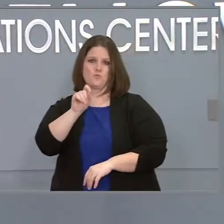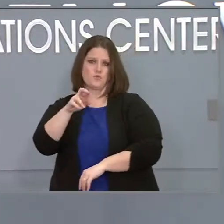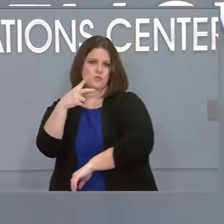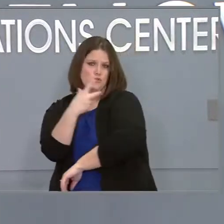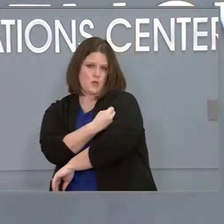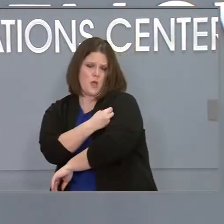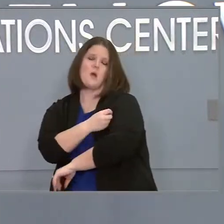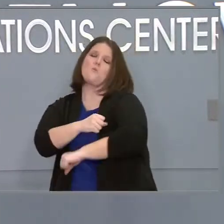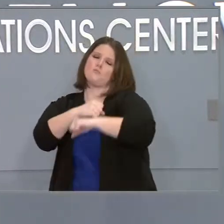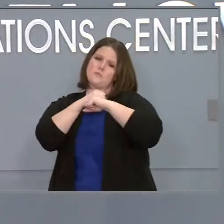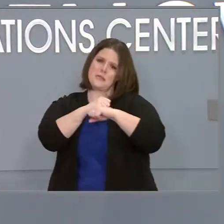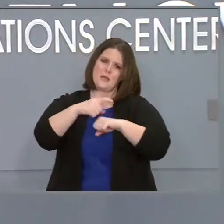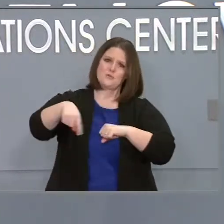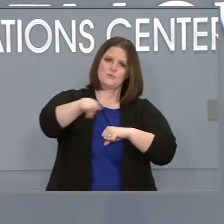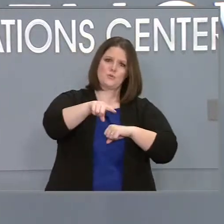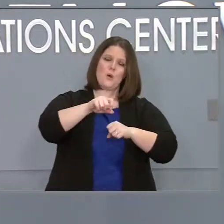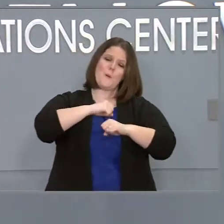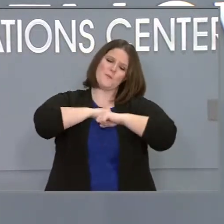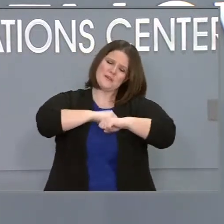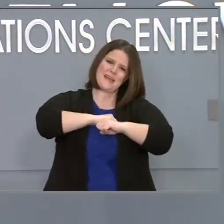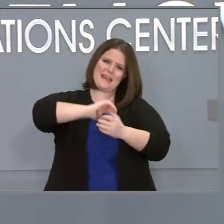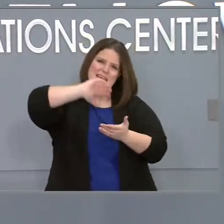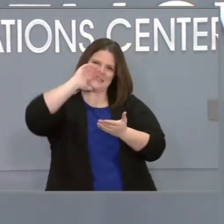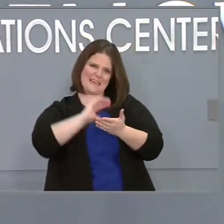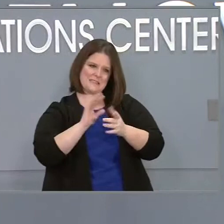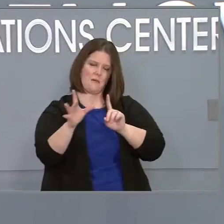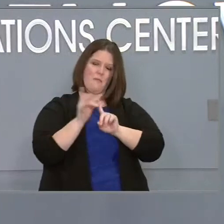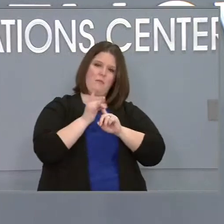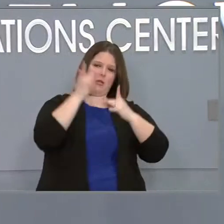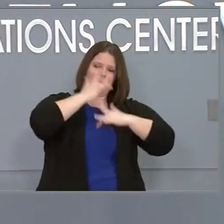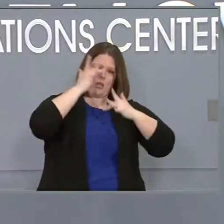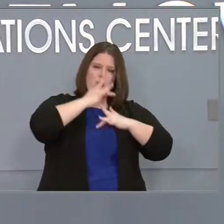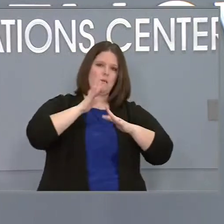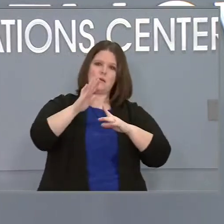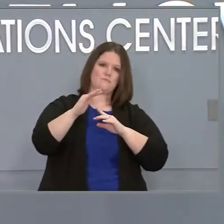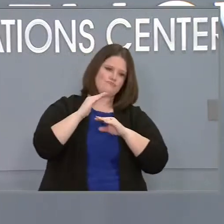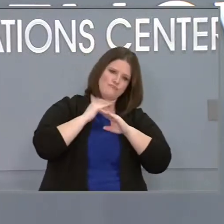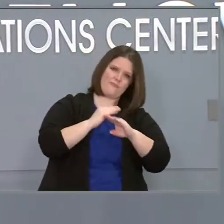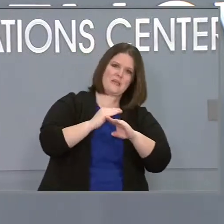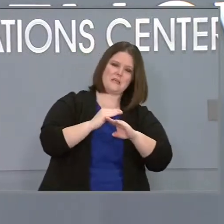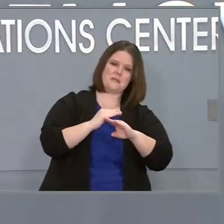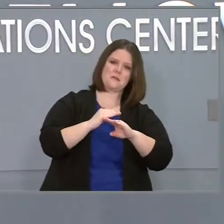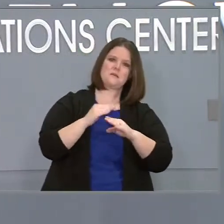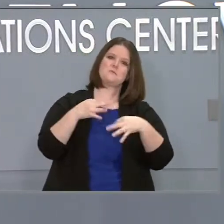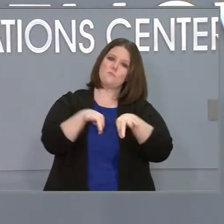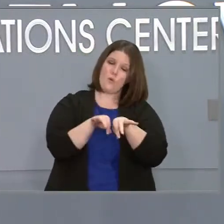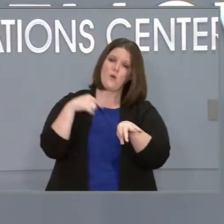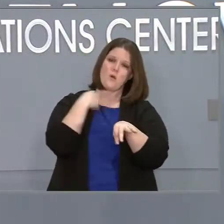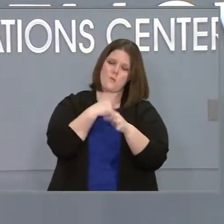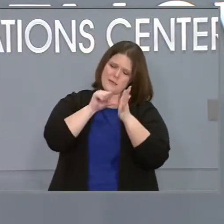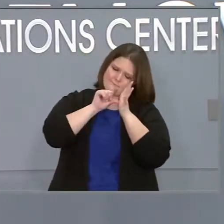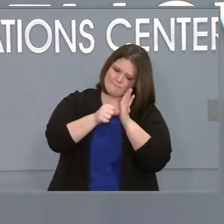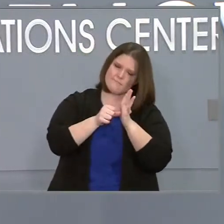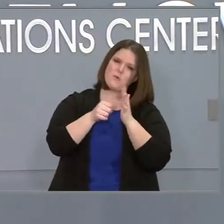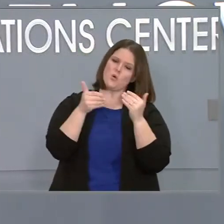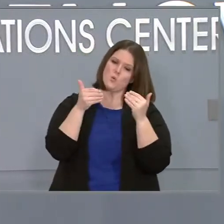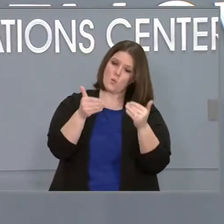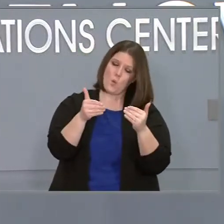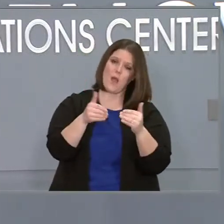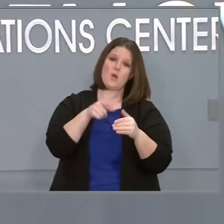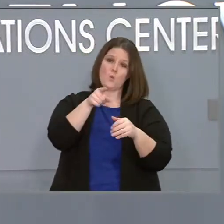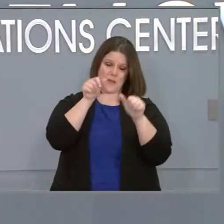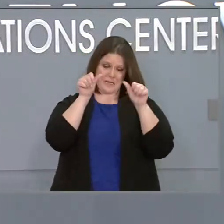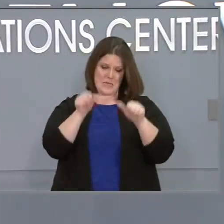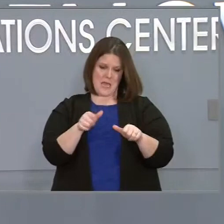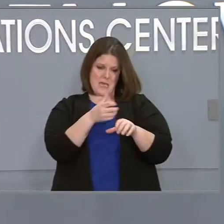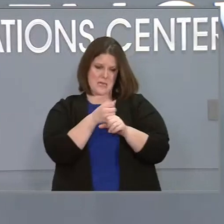particularly from serious illness. So that's why we want to make sure folks are focusing on getting their boosters as soon as they're